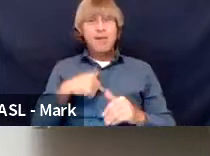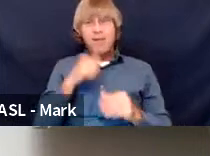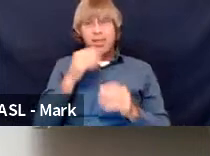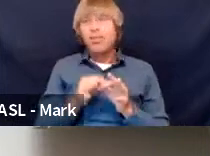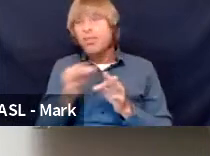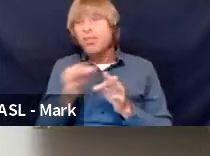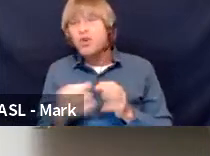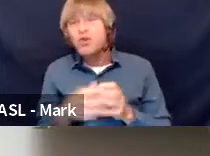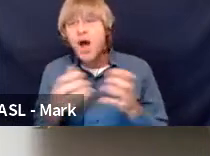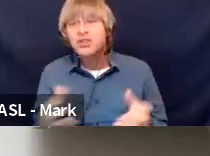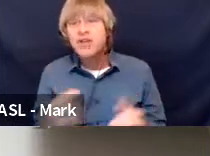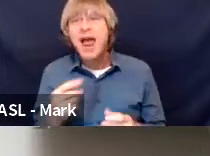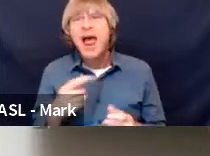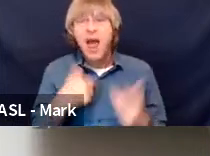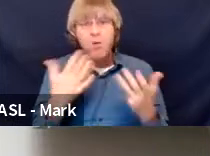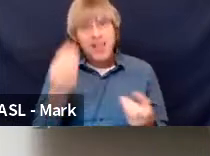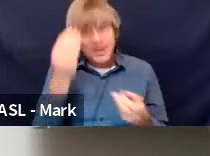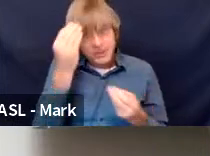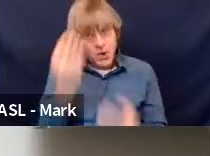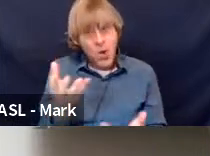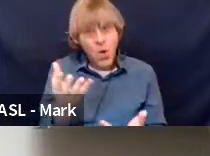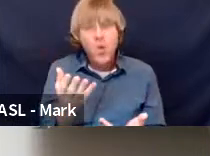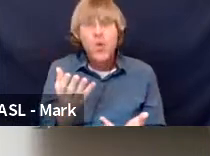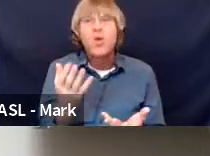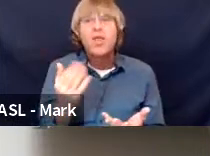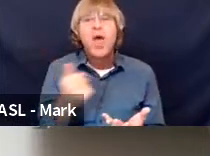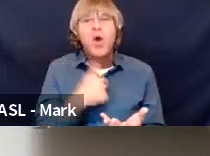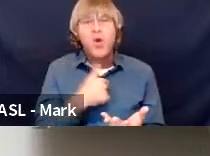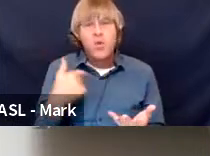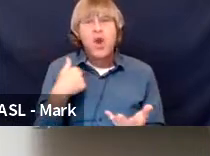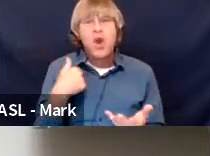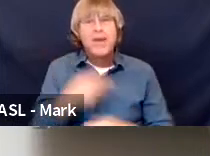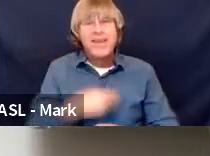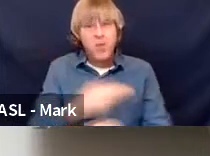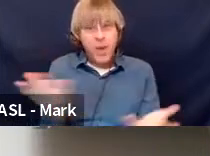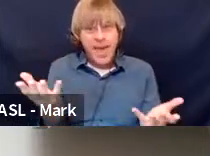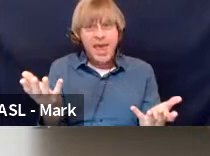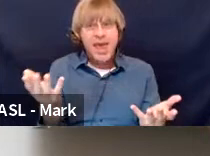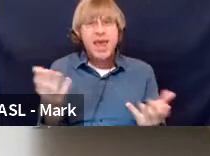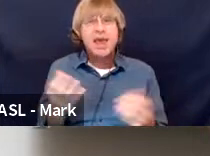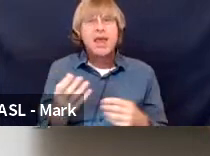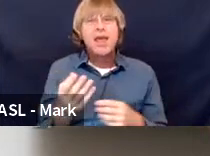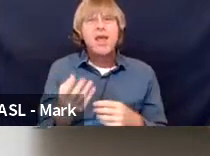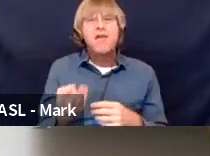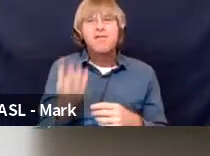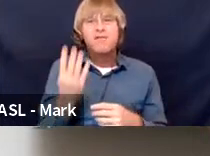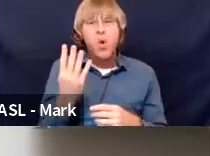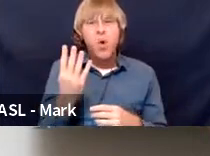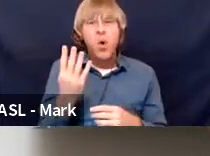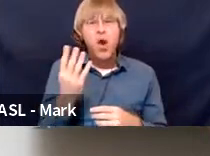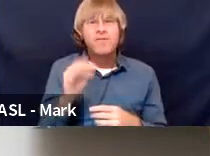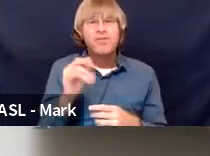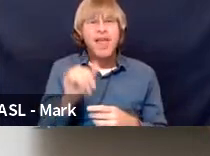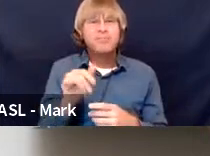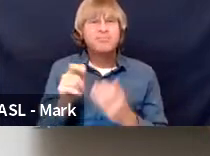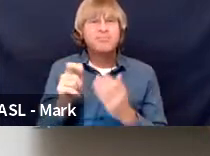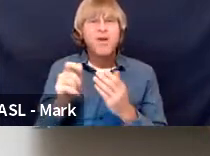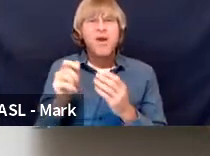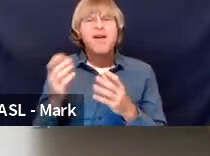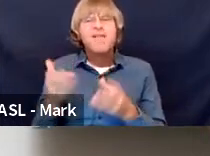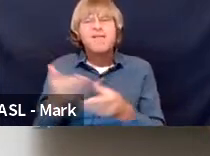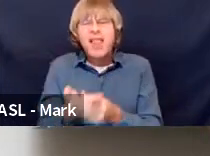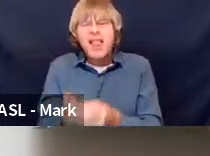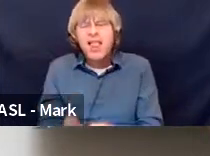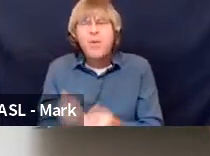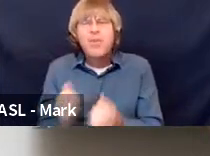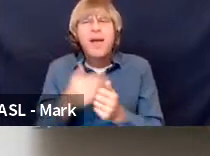over too long. And I do want to let you guys know, we are giving away 4 of the parcels filled with